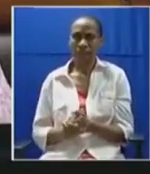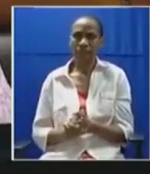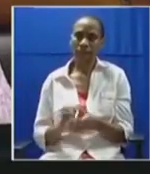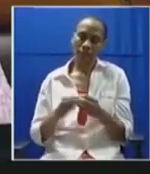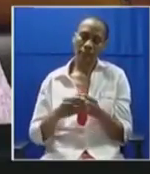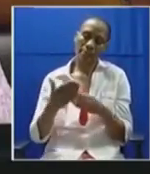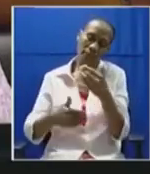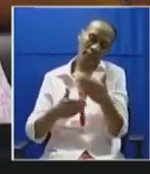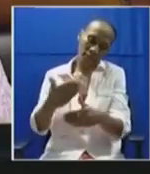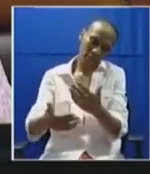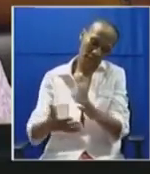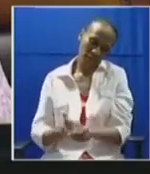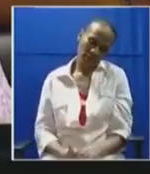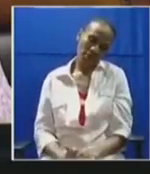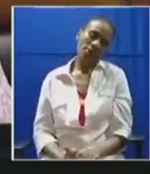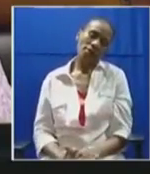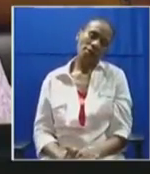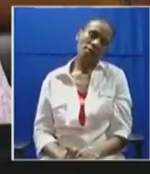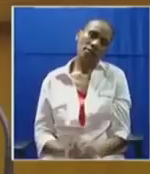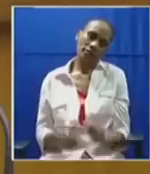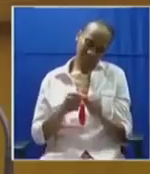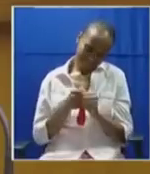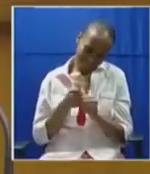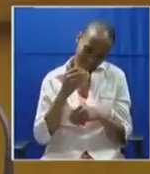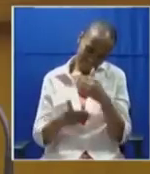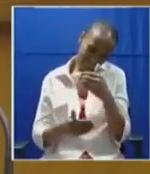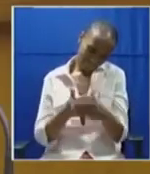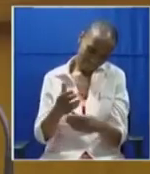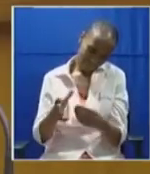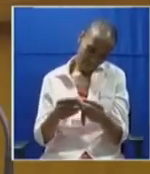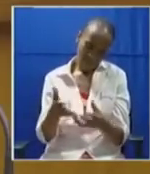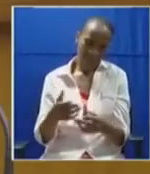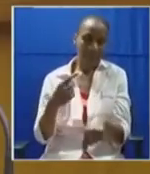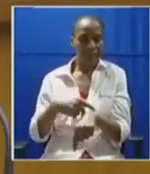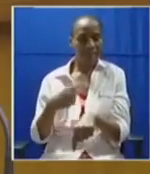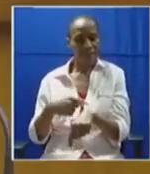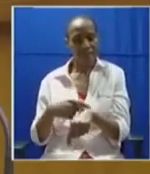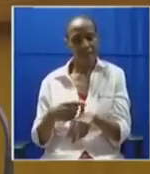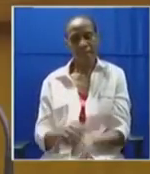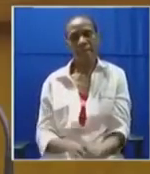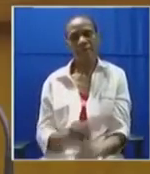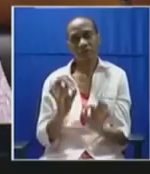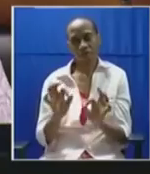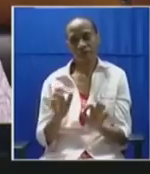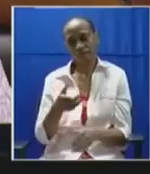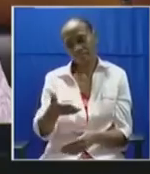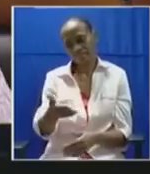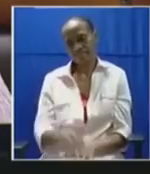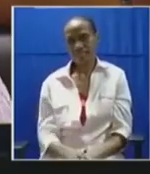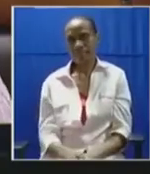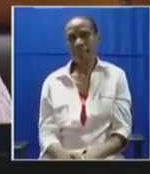honorable member. Continue, honorable Mbabama. Your time has been stopped. Continue.